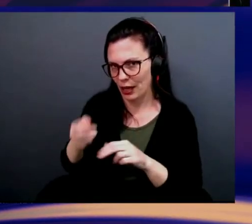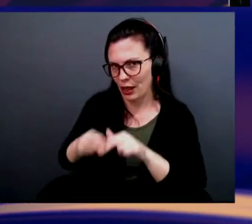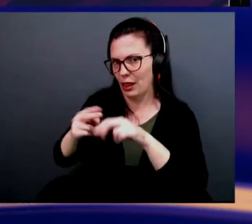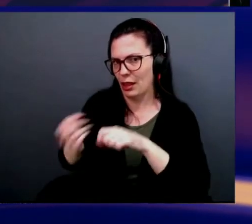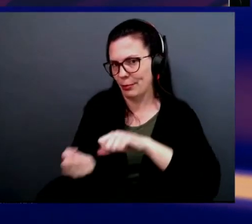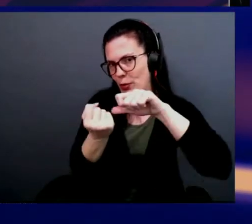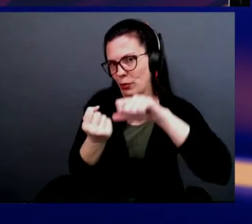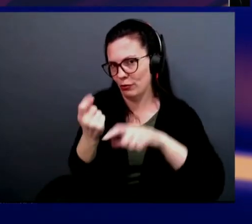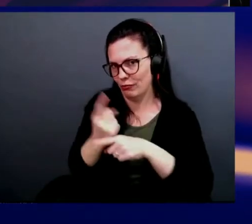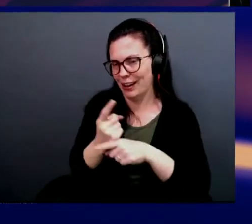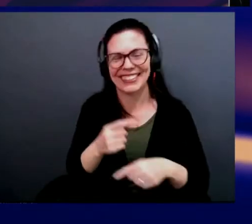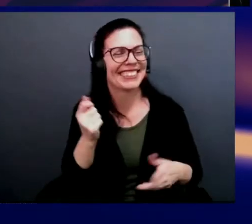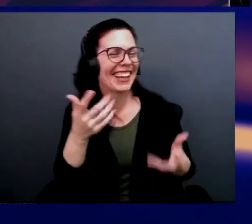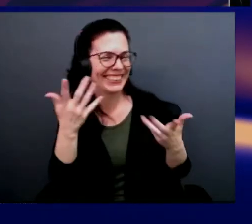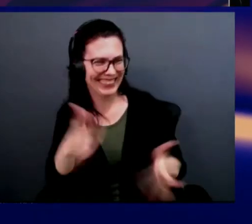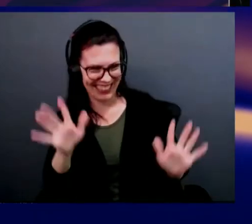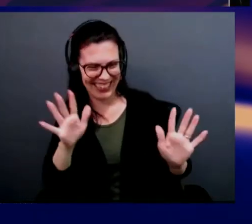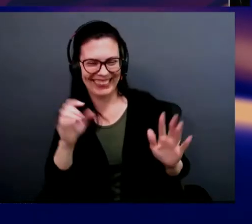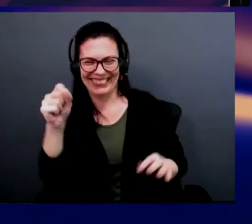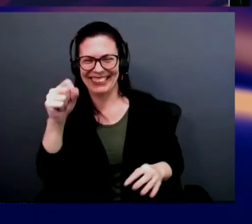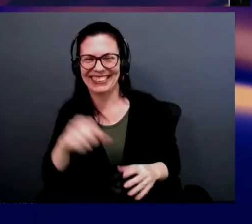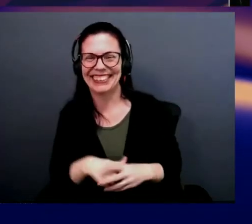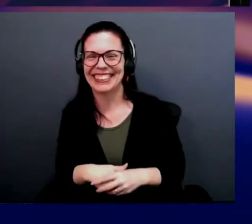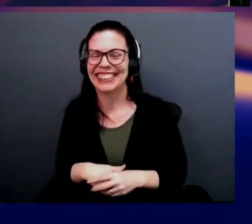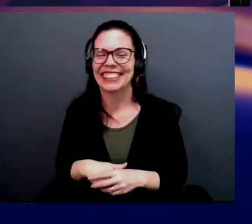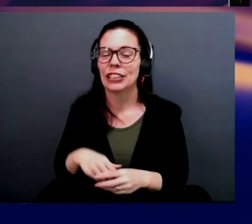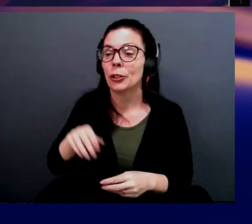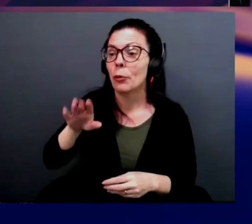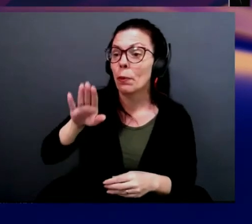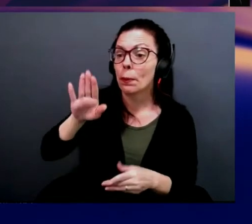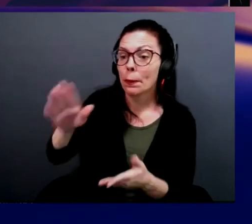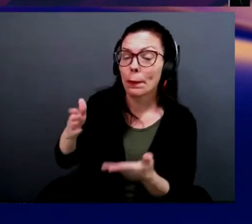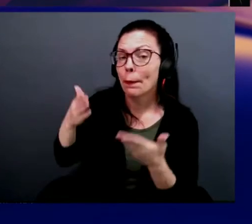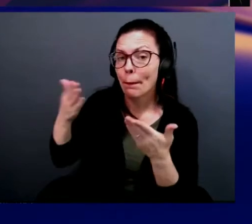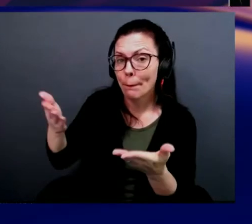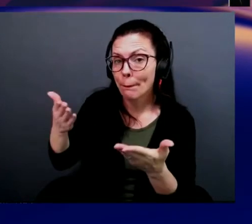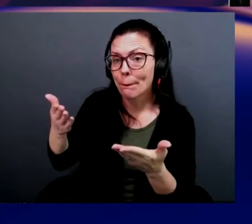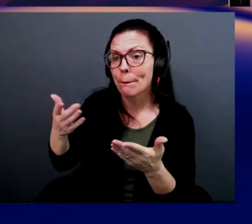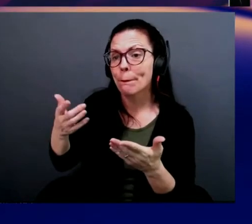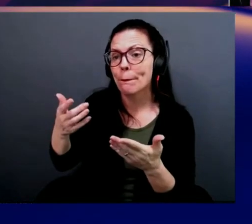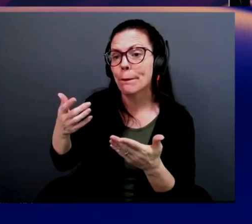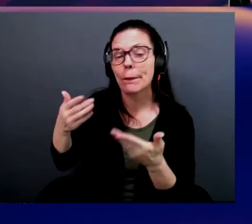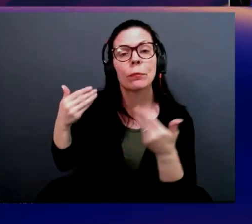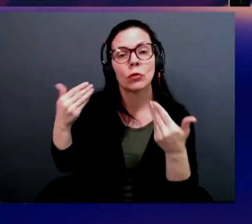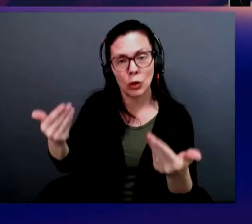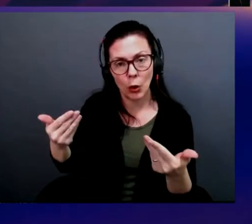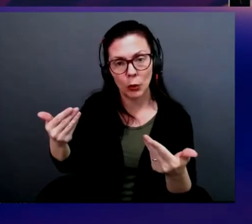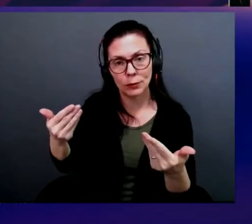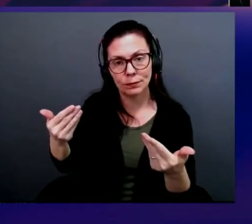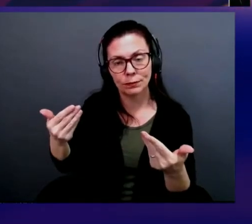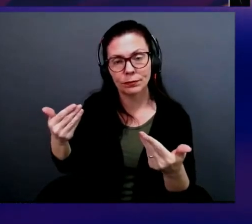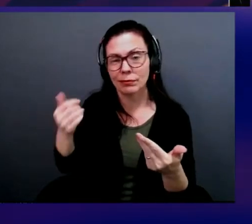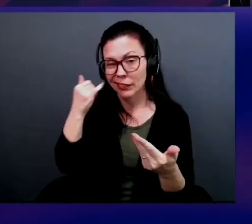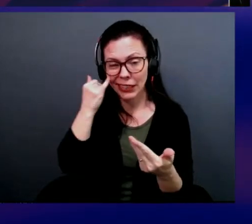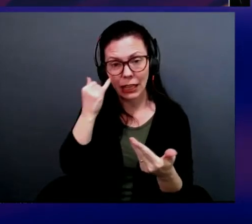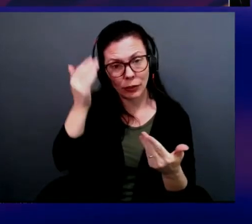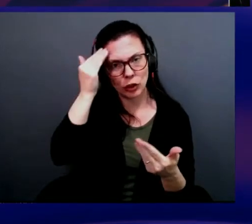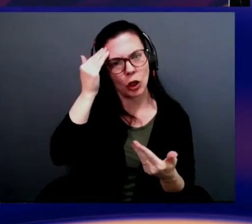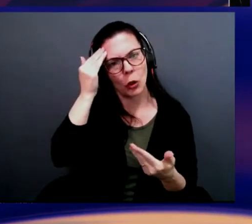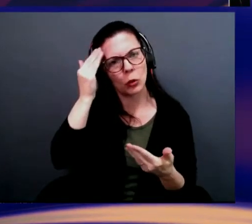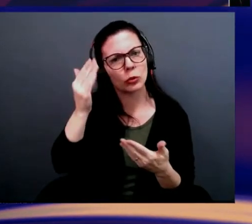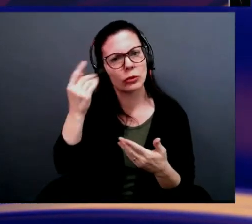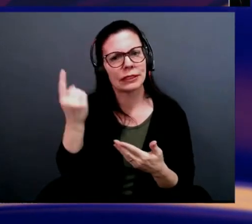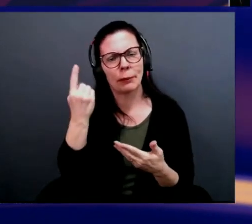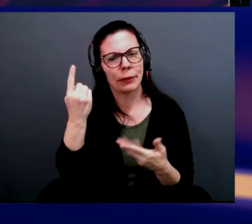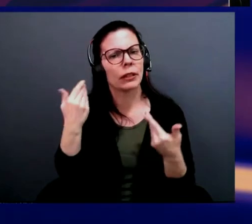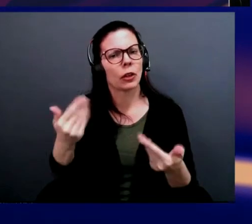As soon as we're done with this. So your recommendation is, or at least Michael's recommendation is, go in. If you do know something about this, take the